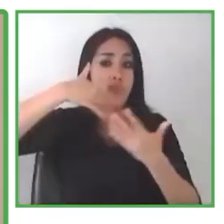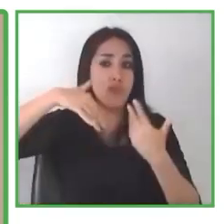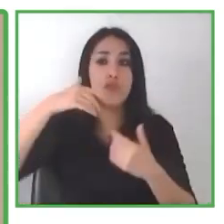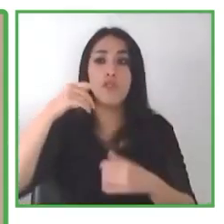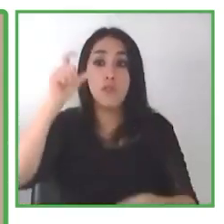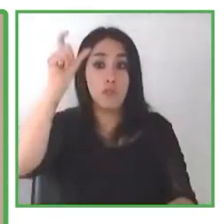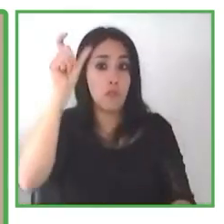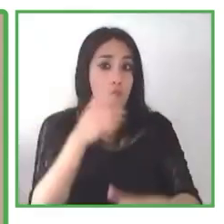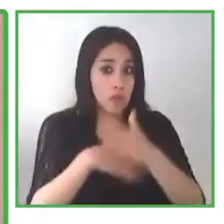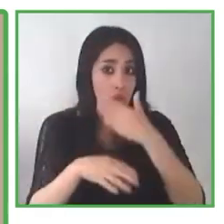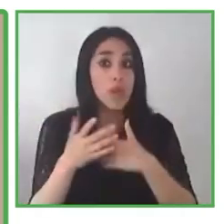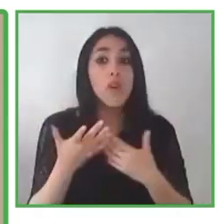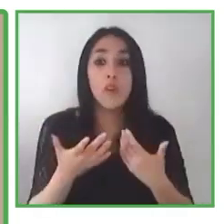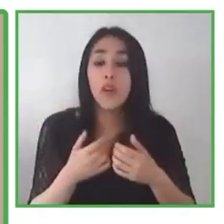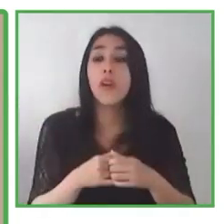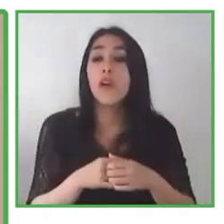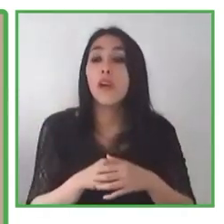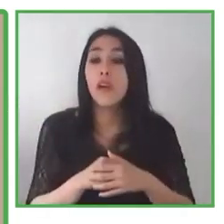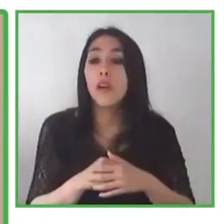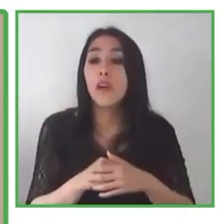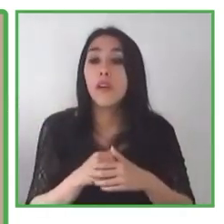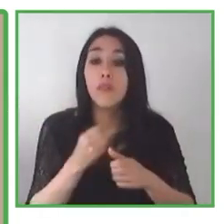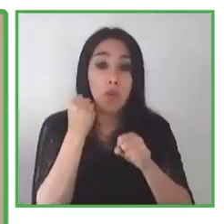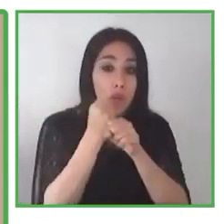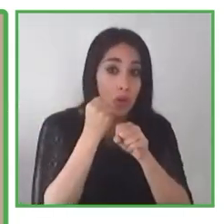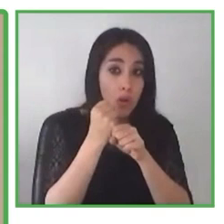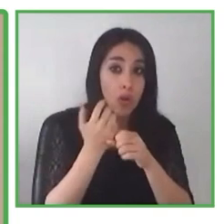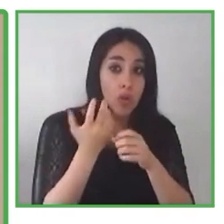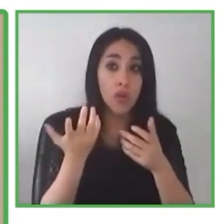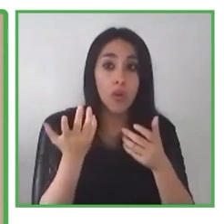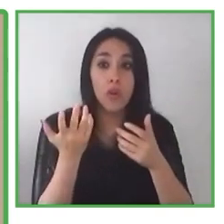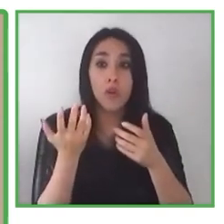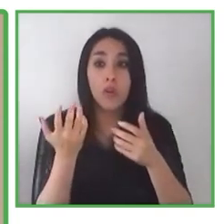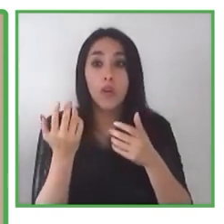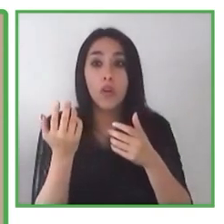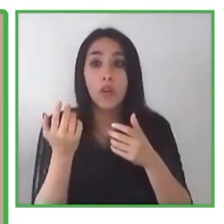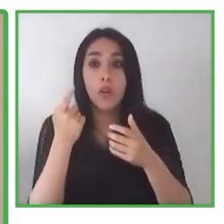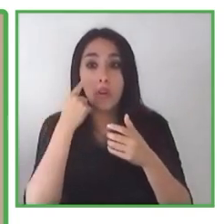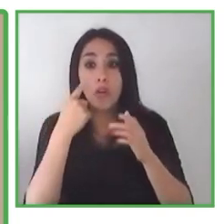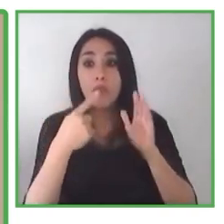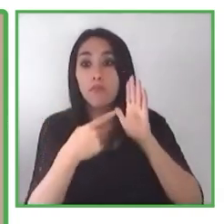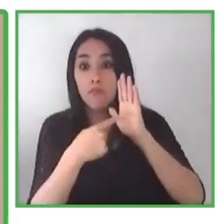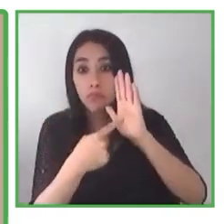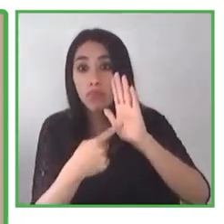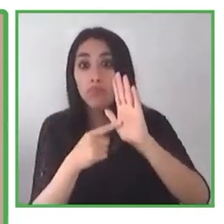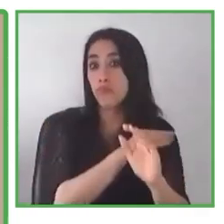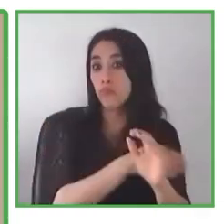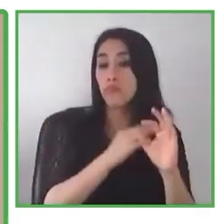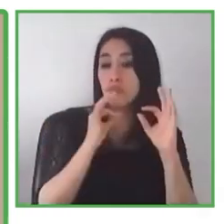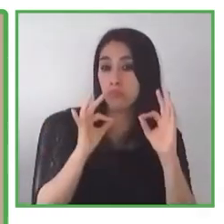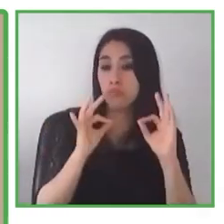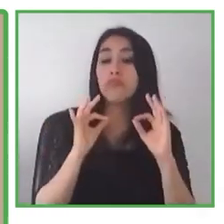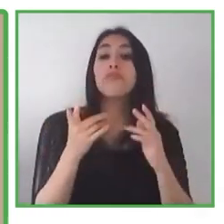their employment. The robust system must be created.